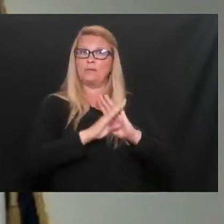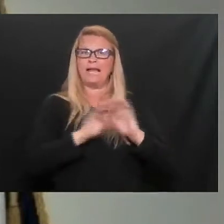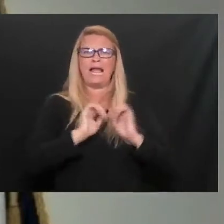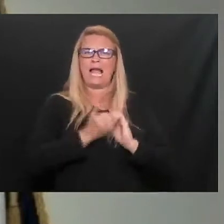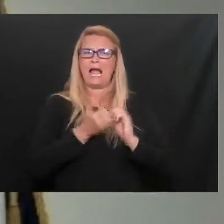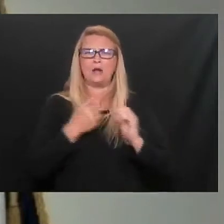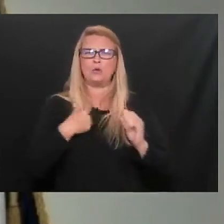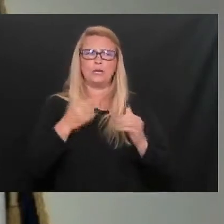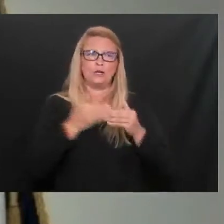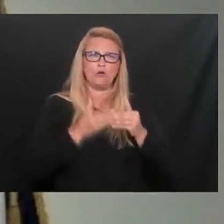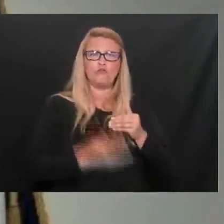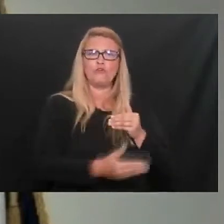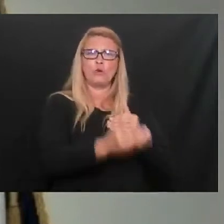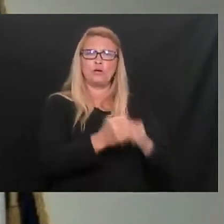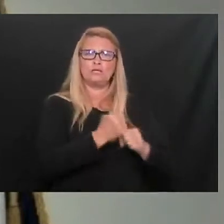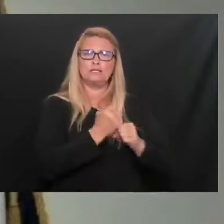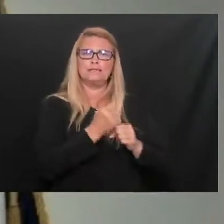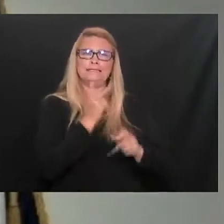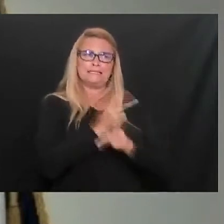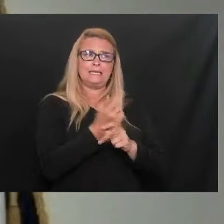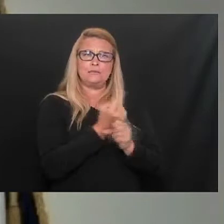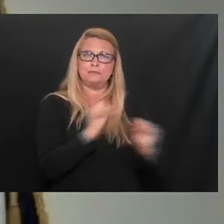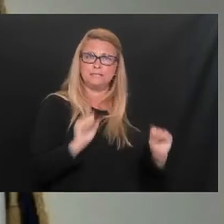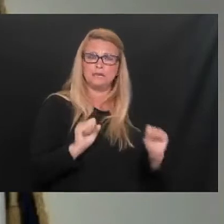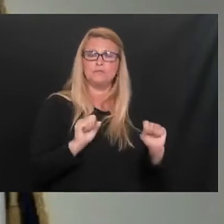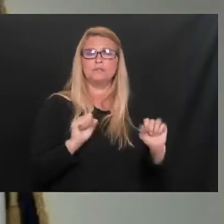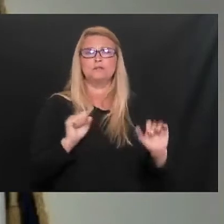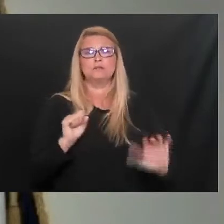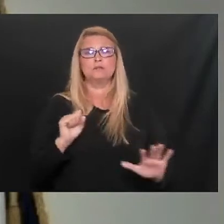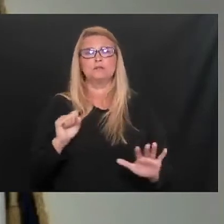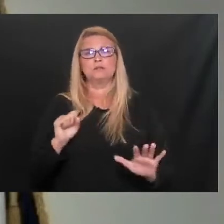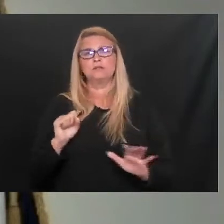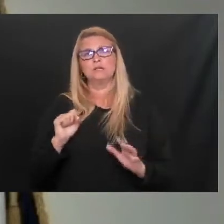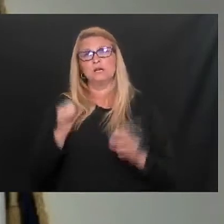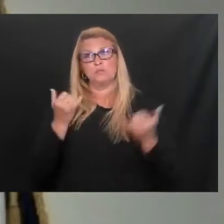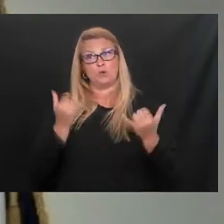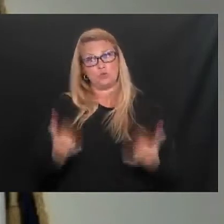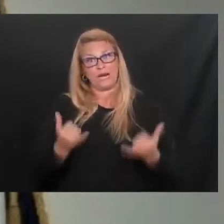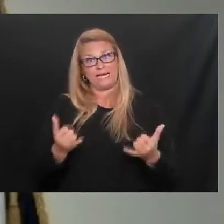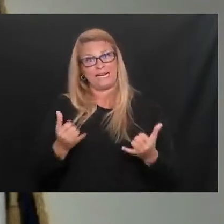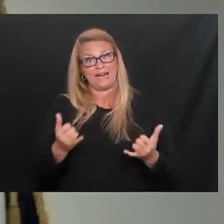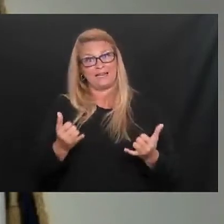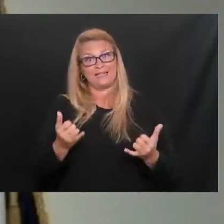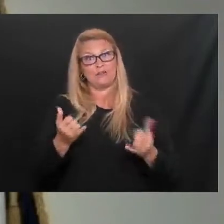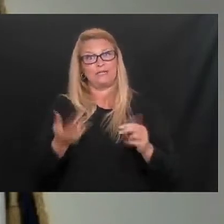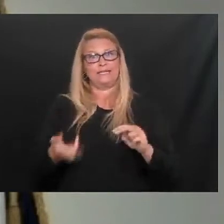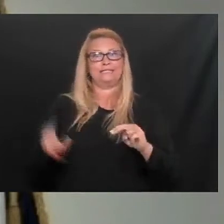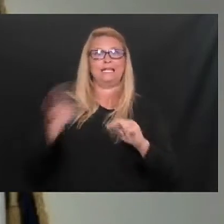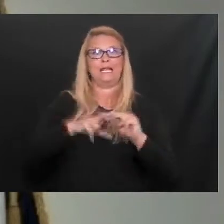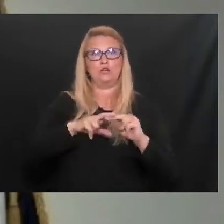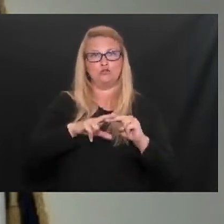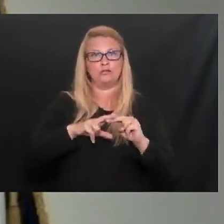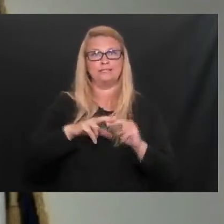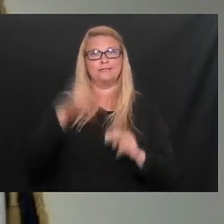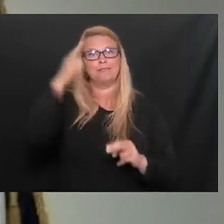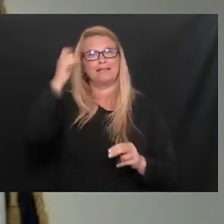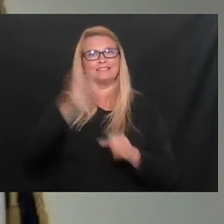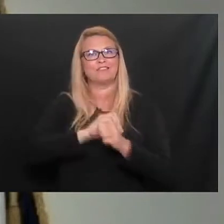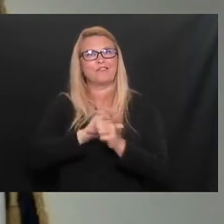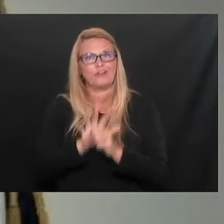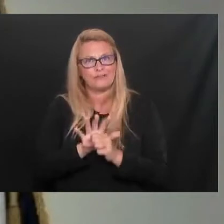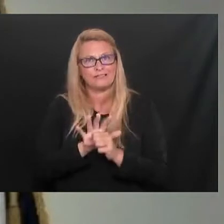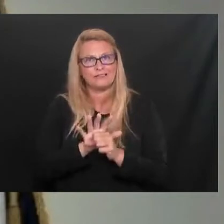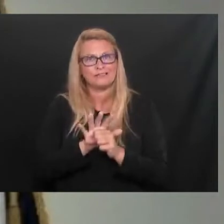and try to prevent these. But the issue really right now is the increase based upon the pandemic. I've talked about